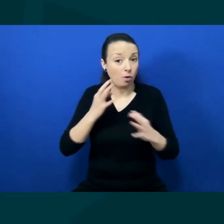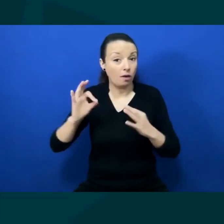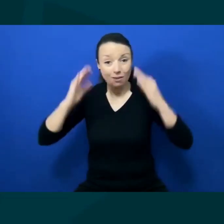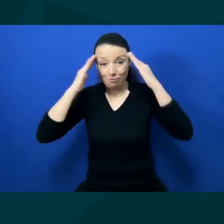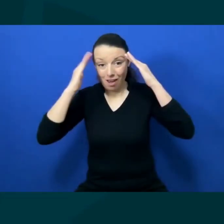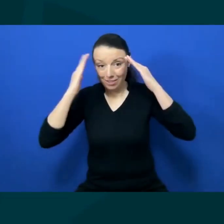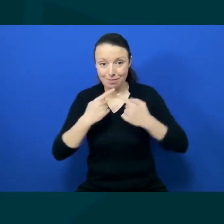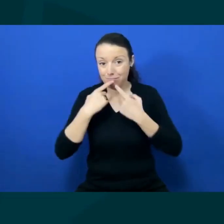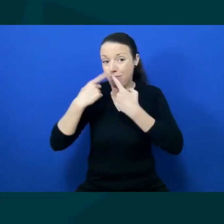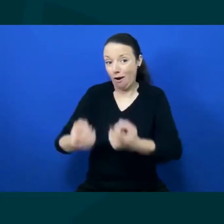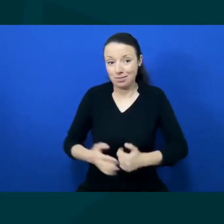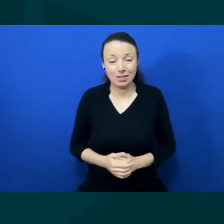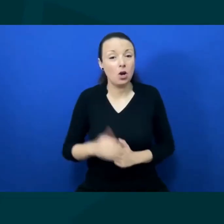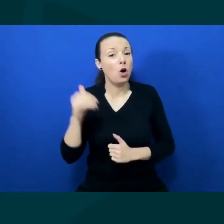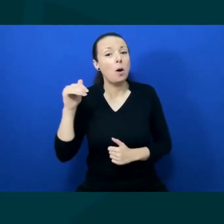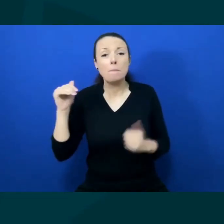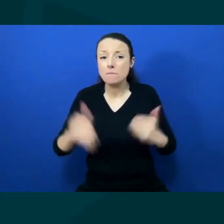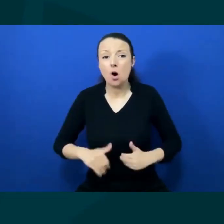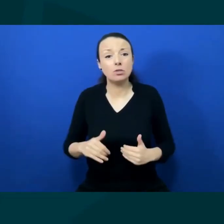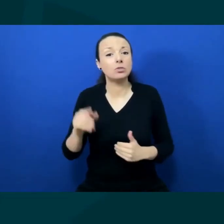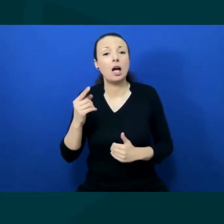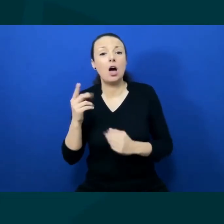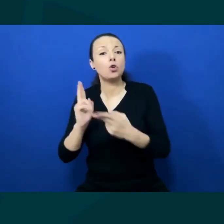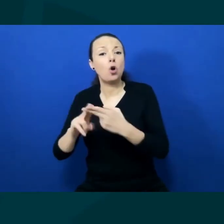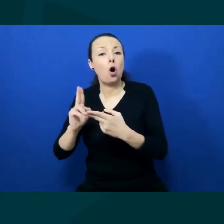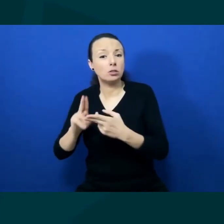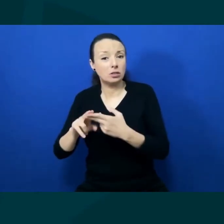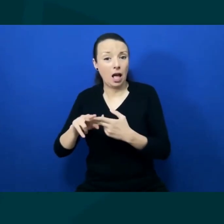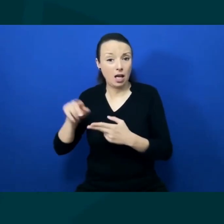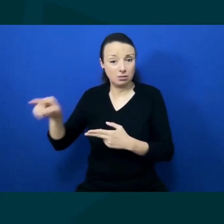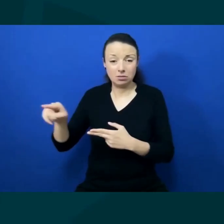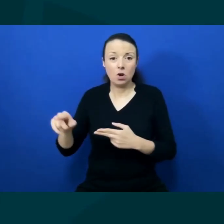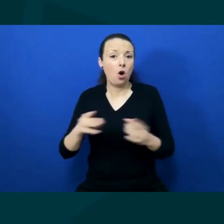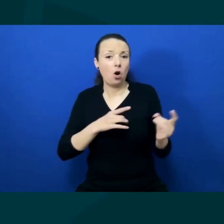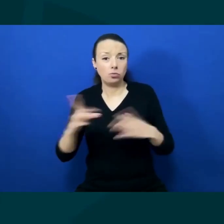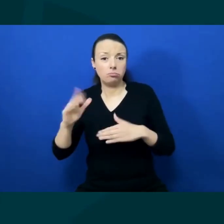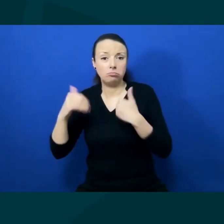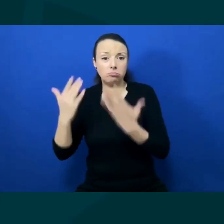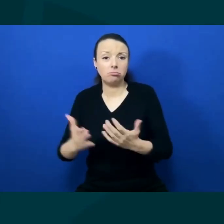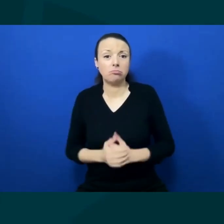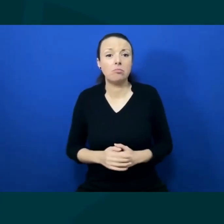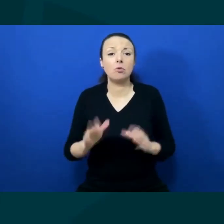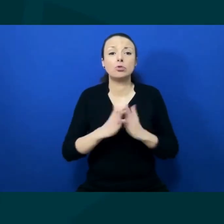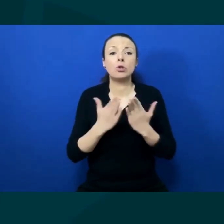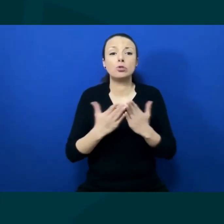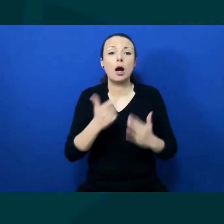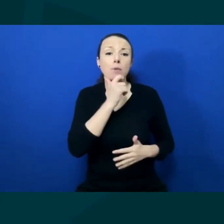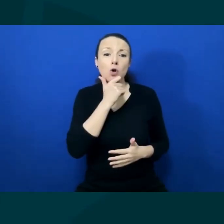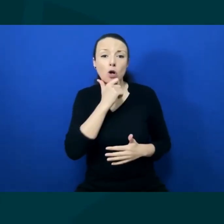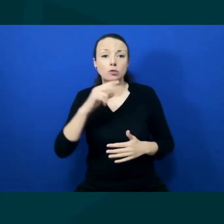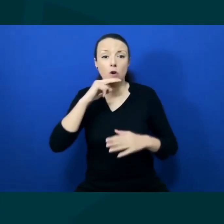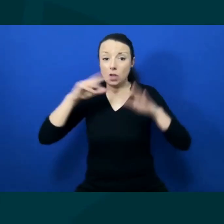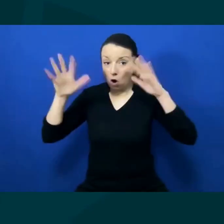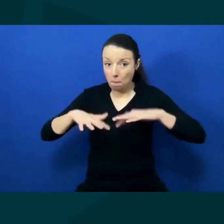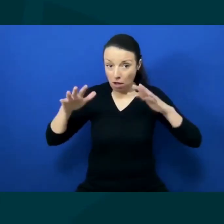their knowledge. Their publication can be received if you contact the city, the Bydgoszcz Standards of